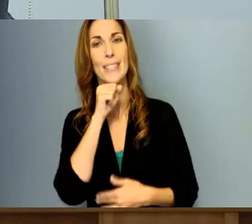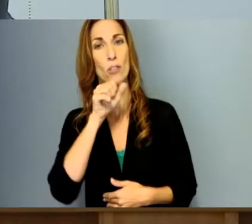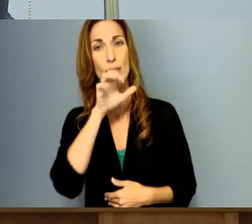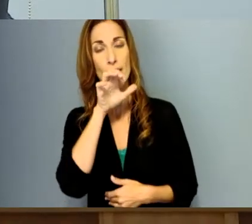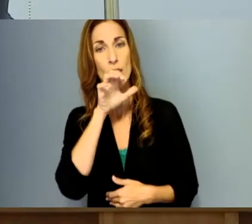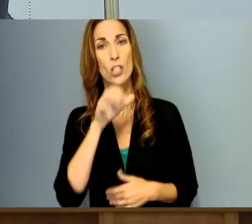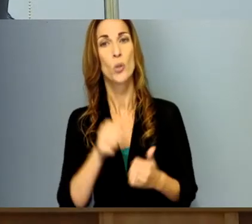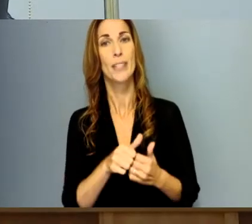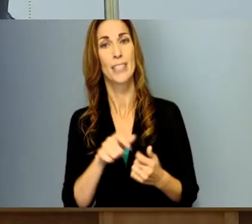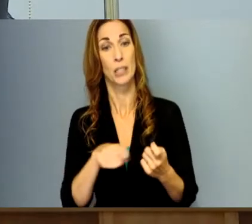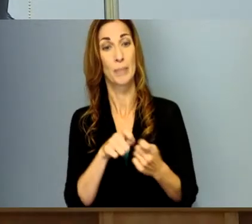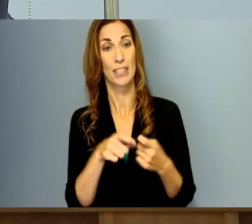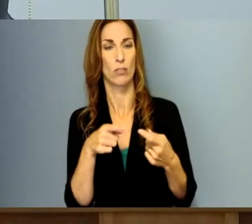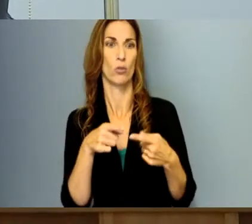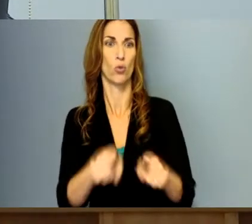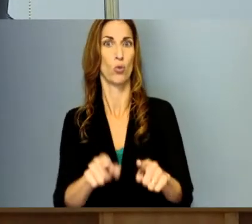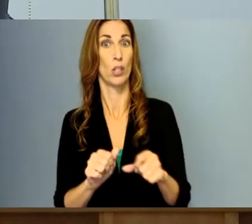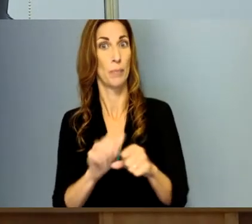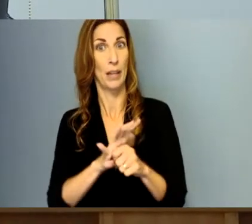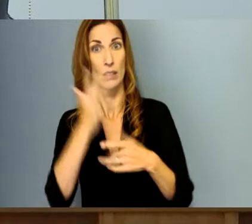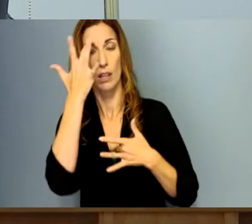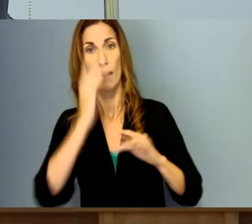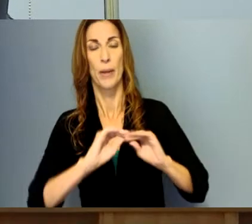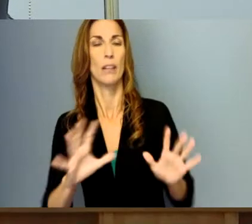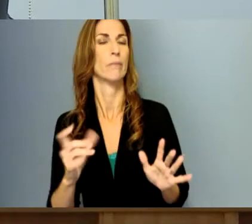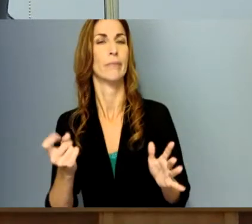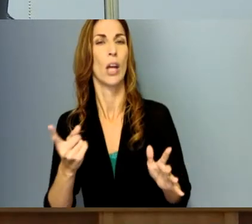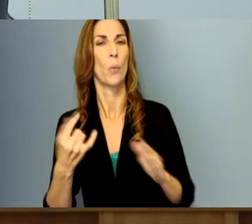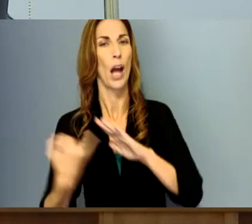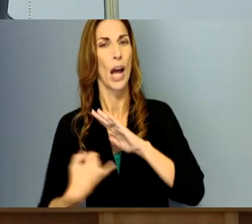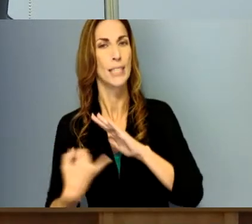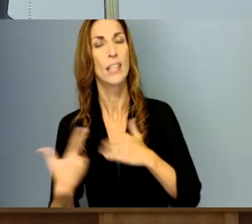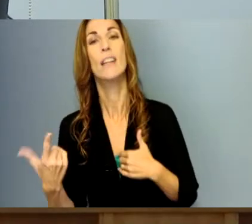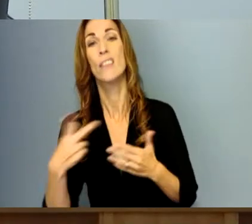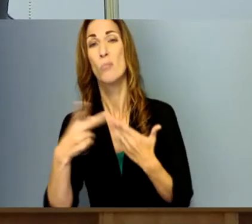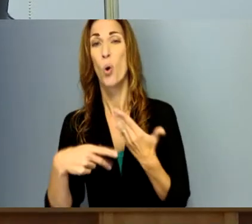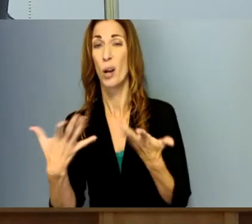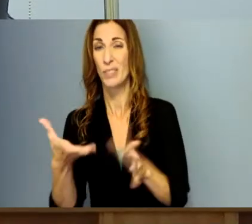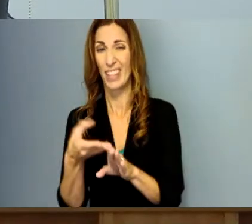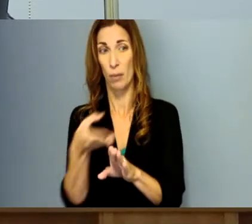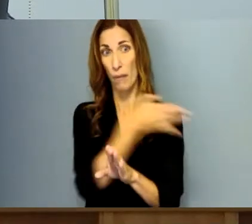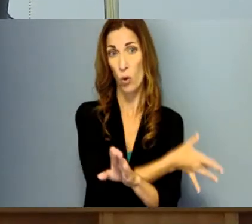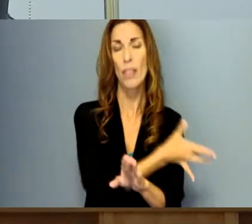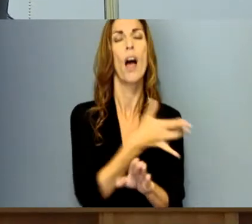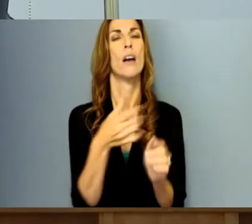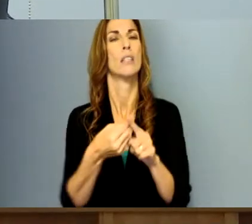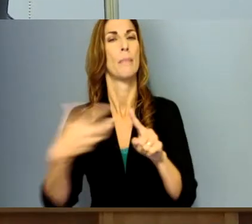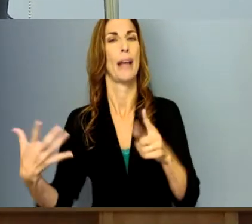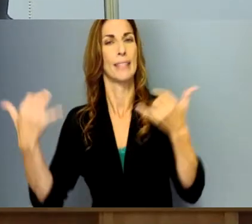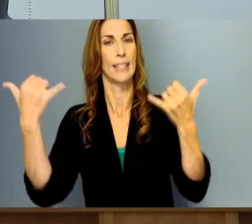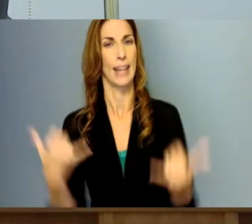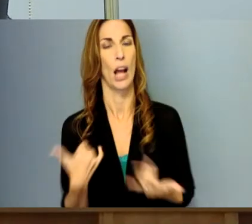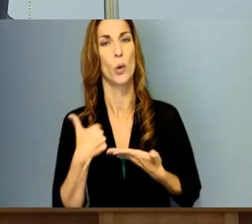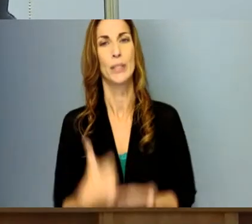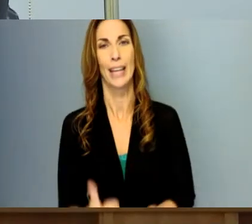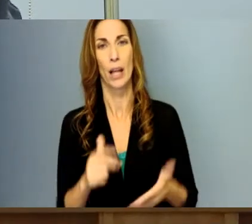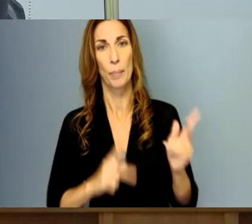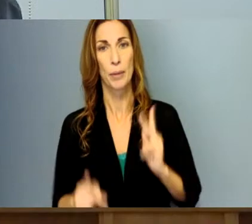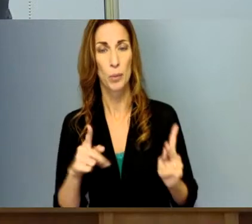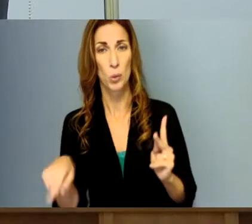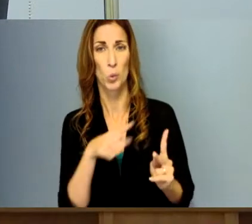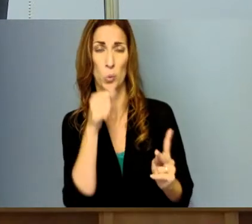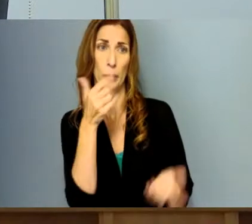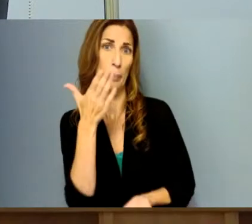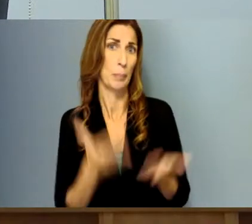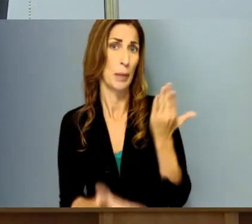citizens, especially during the pandemic when they were isolated. This program has been around before that, but expanded to help people who